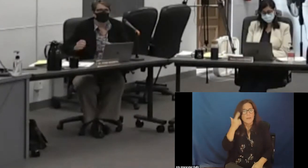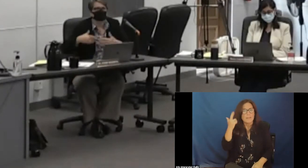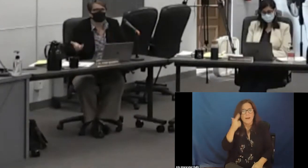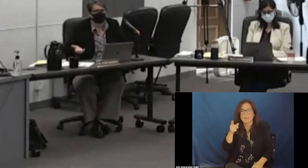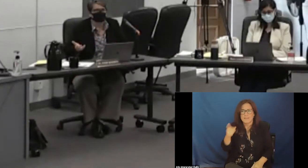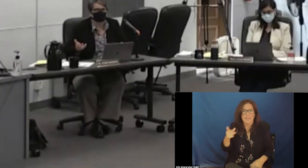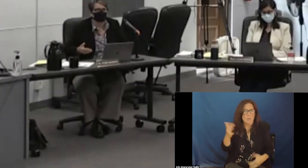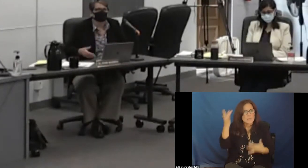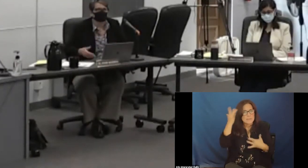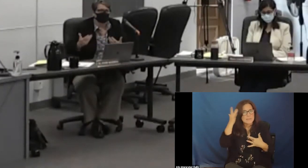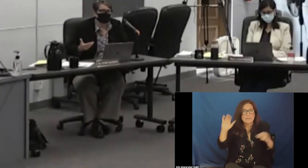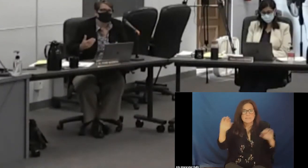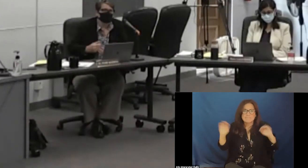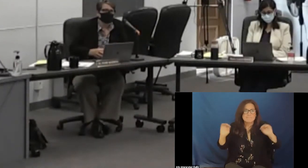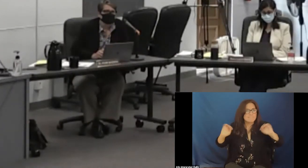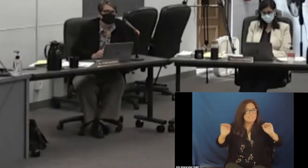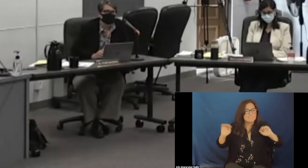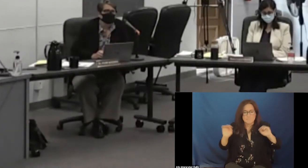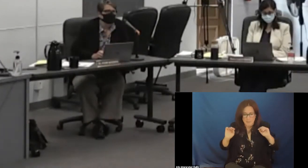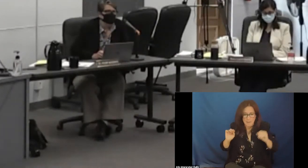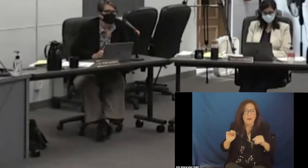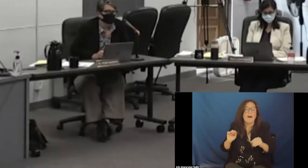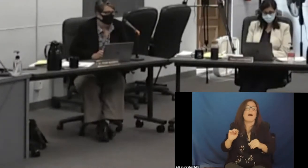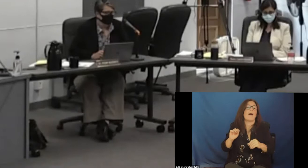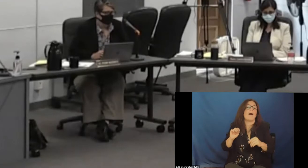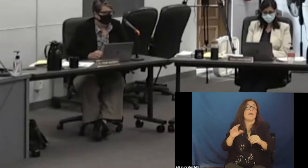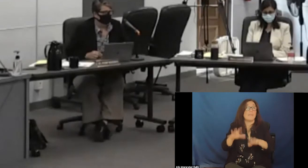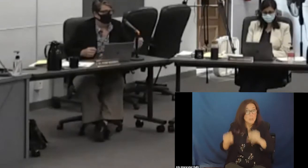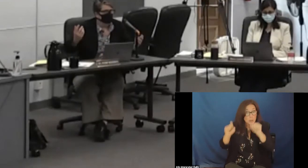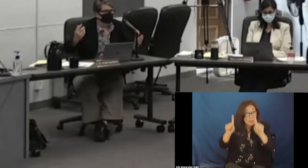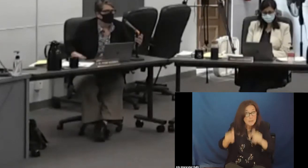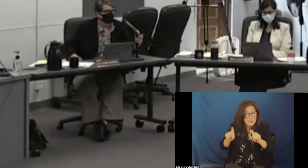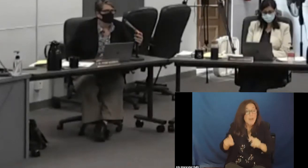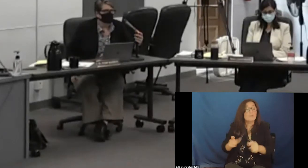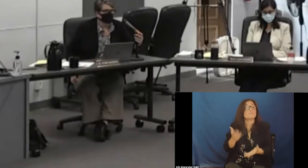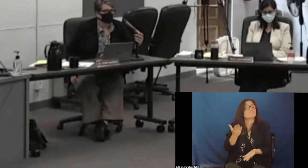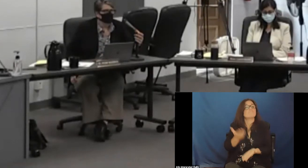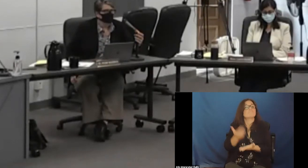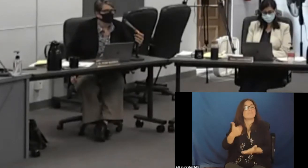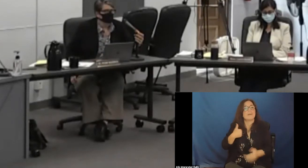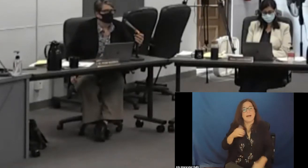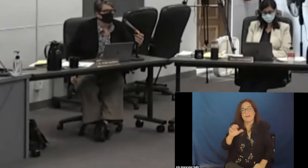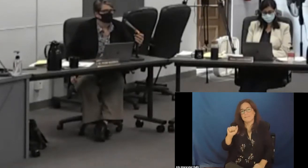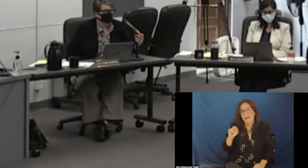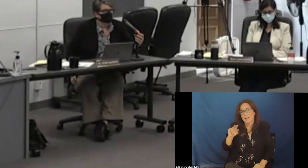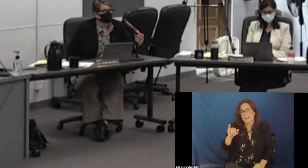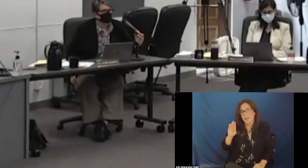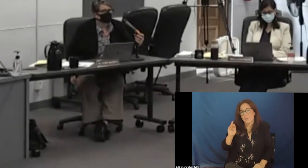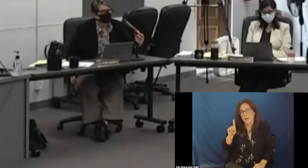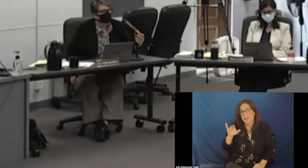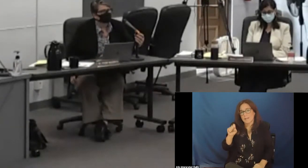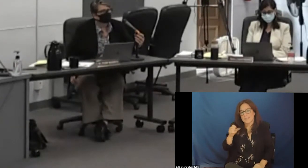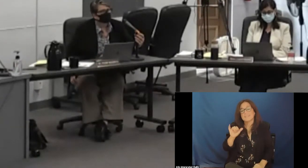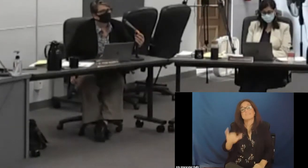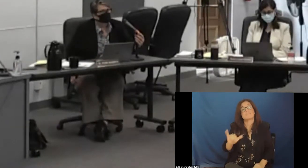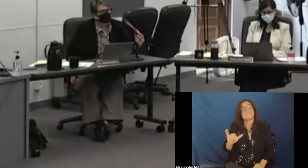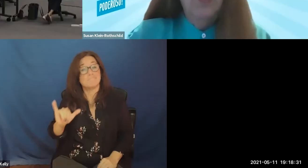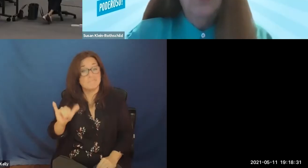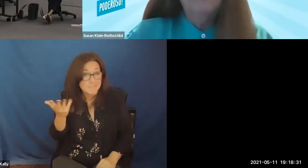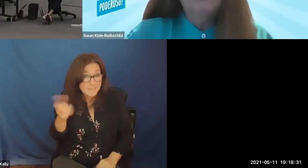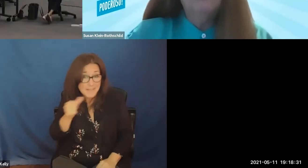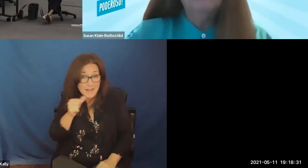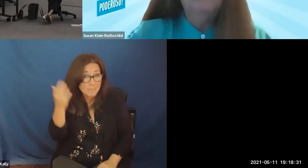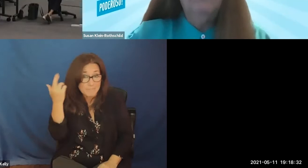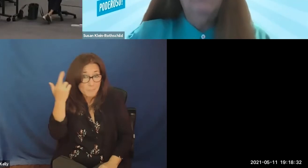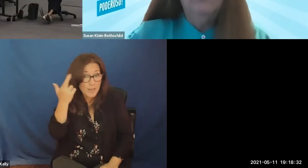turned up positive because they had the antibodies. So, but I'd like to hear what Susan has to share about that.